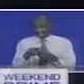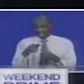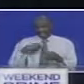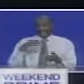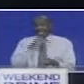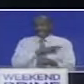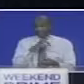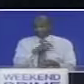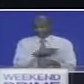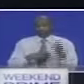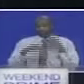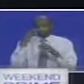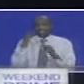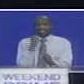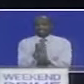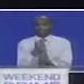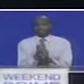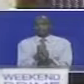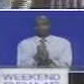allowances of university staff.